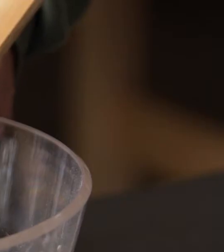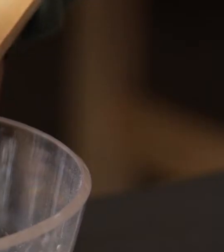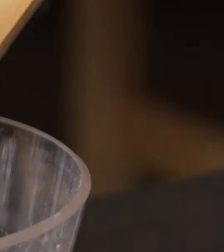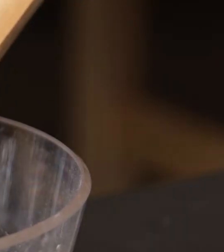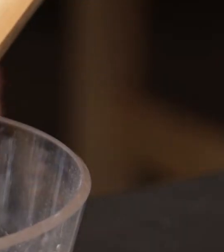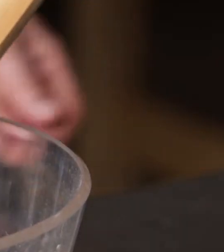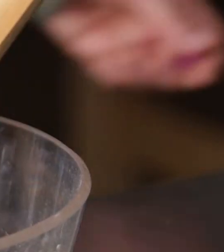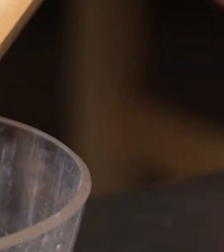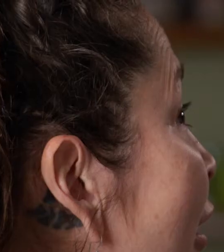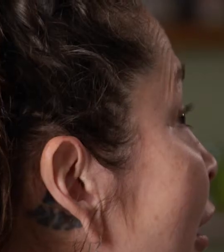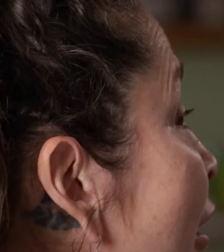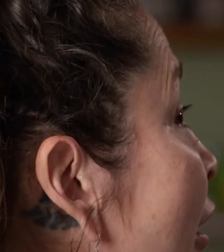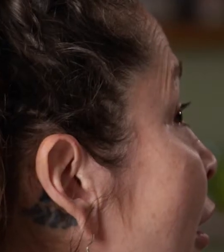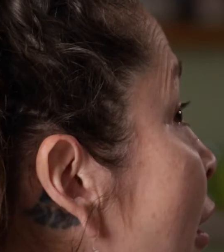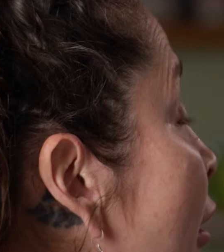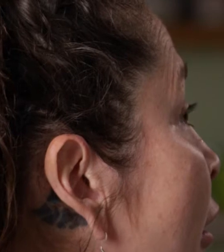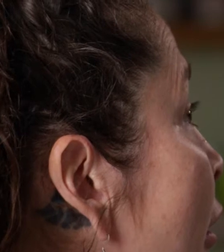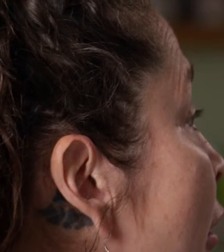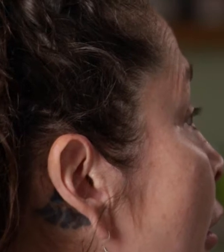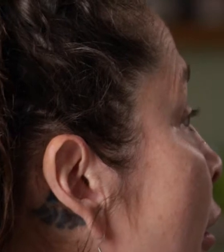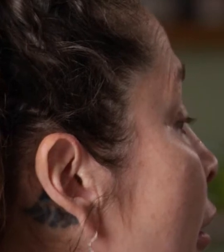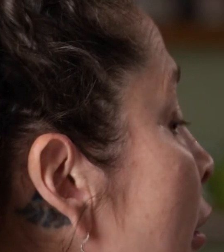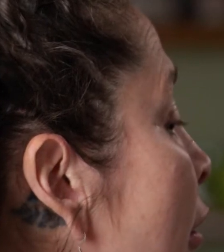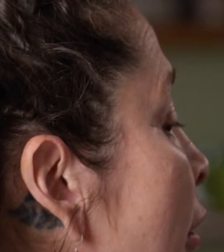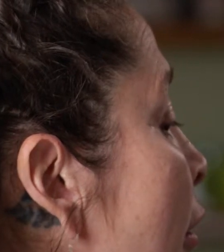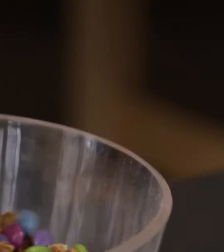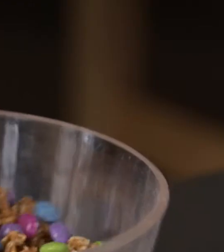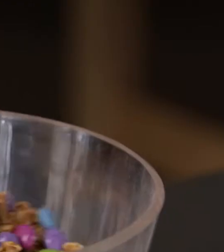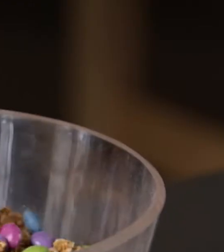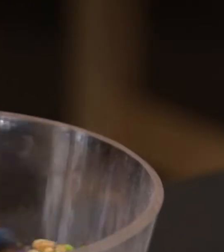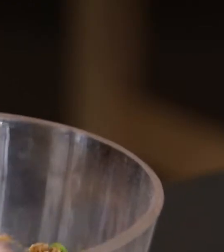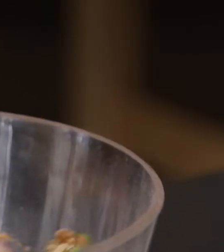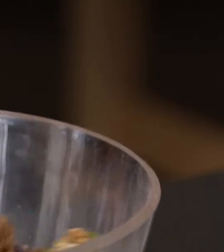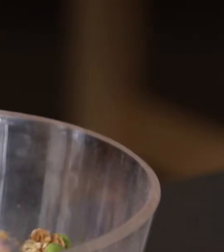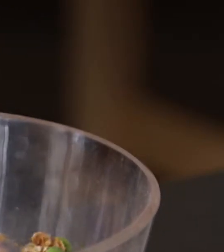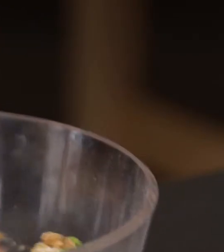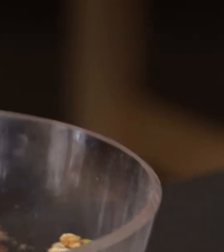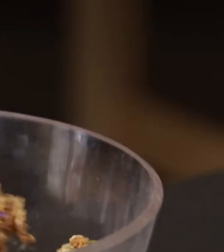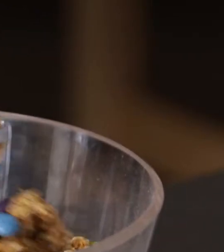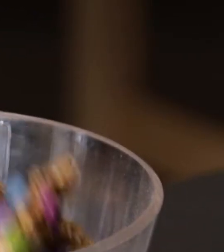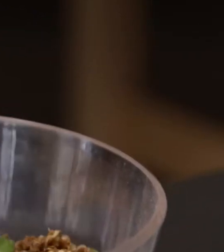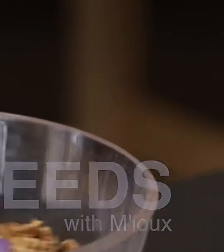big, big garden. Meet me in the